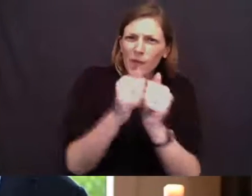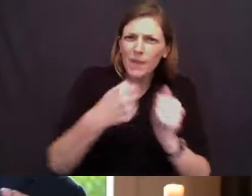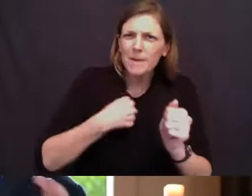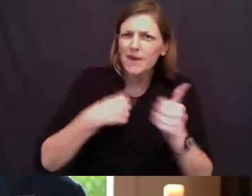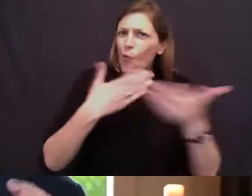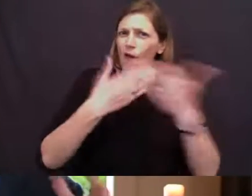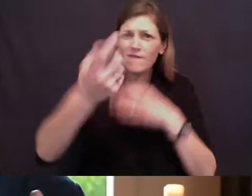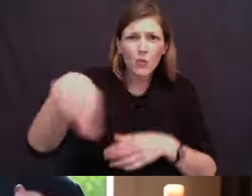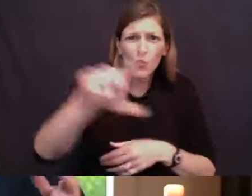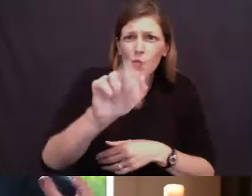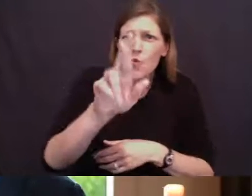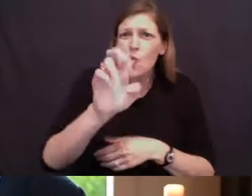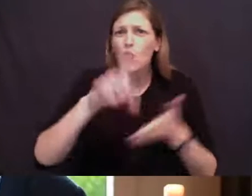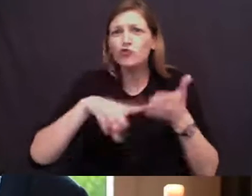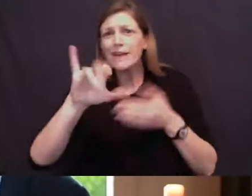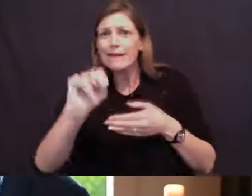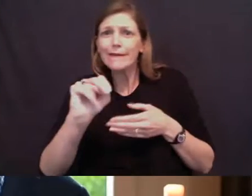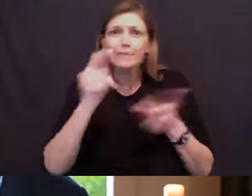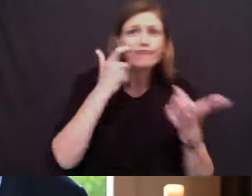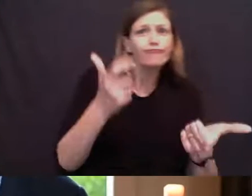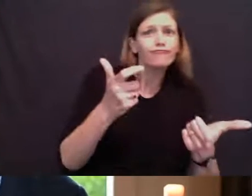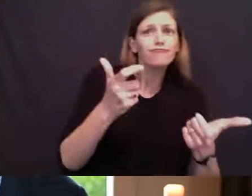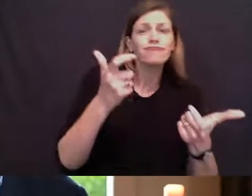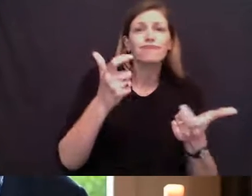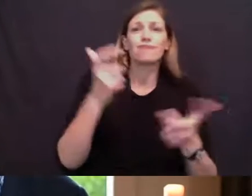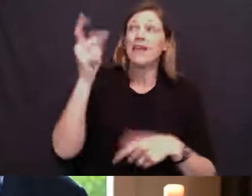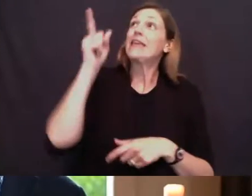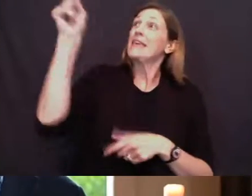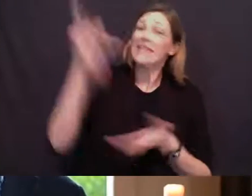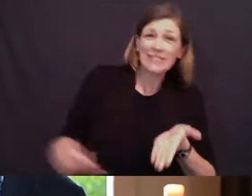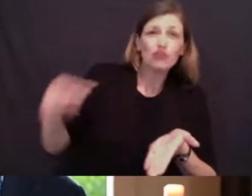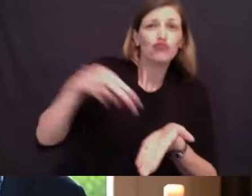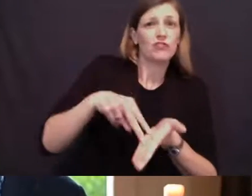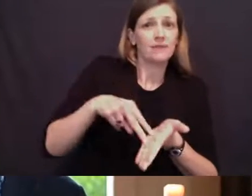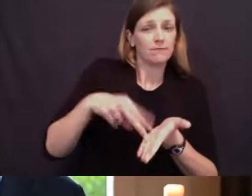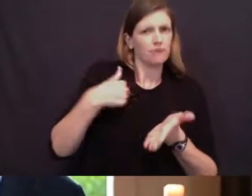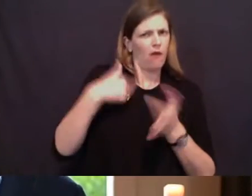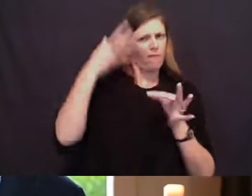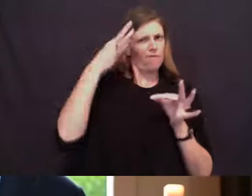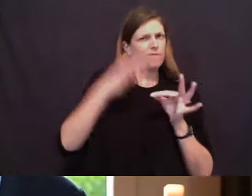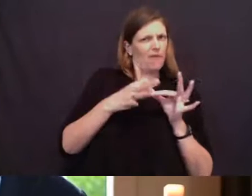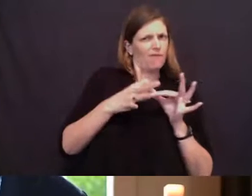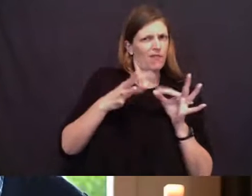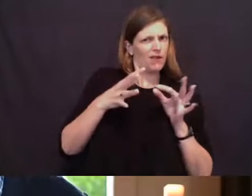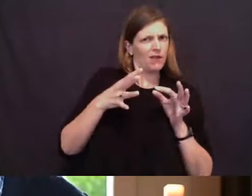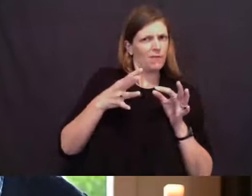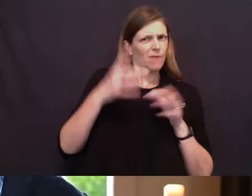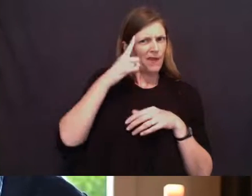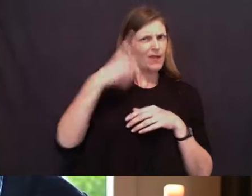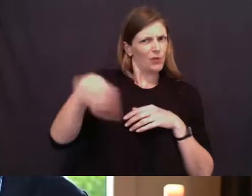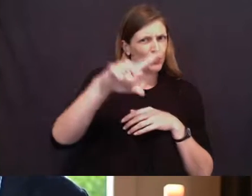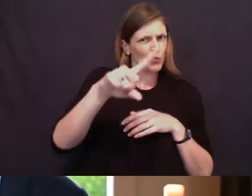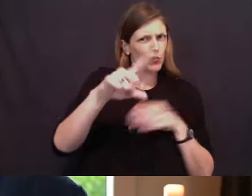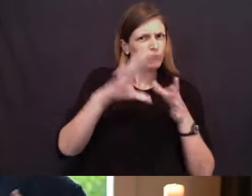at, checking in, tuning in. He is risen, and I'm taking it by faith that you just said he is risen